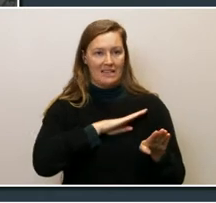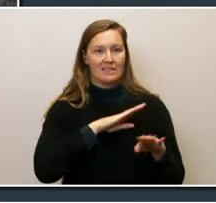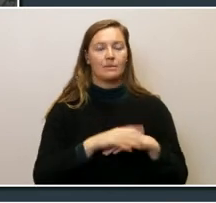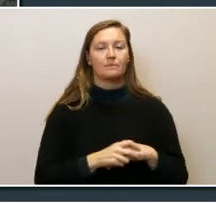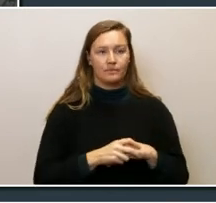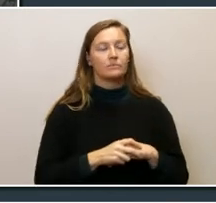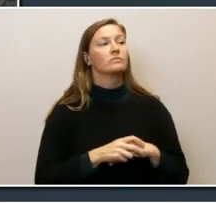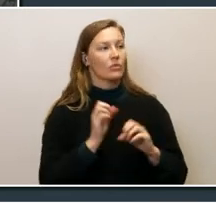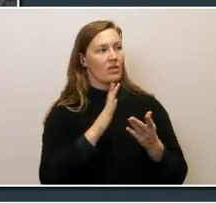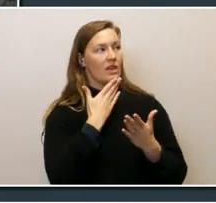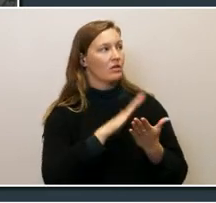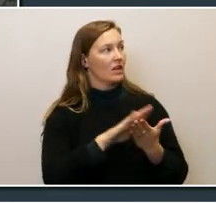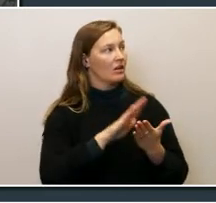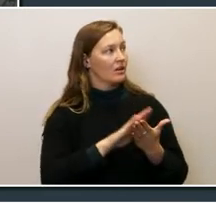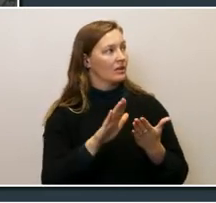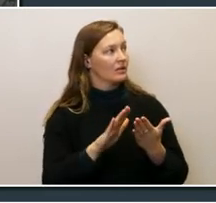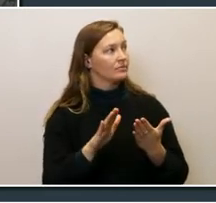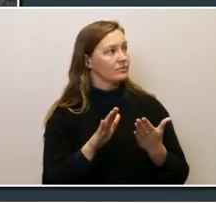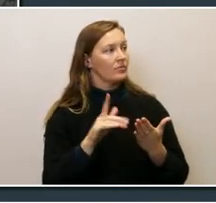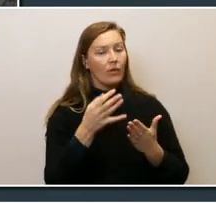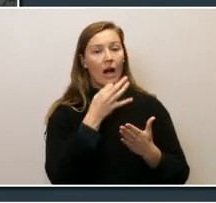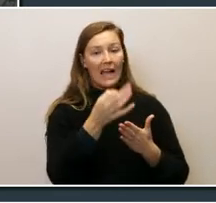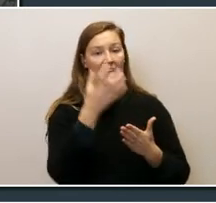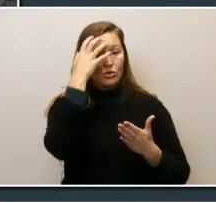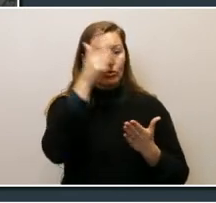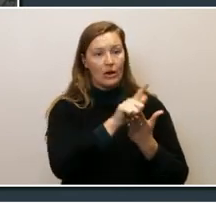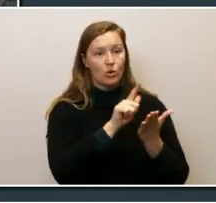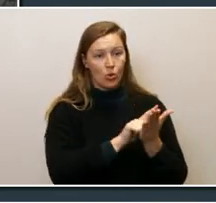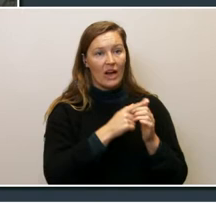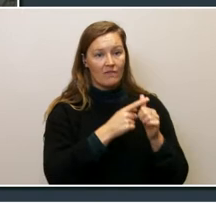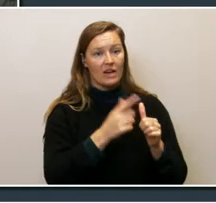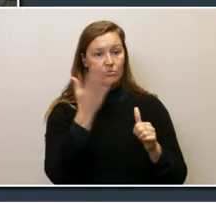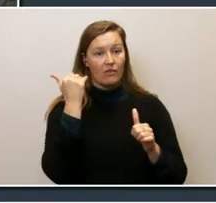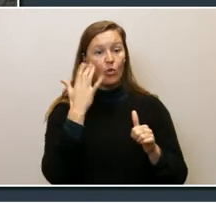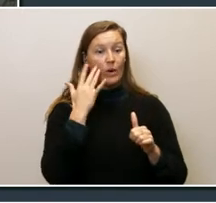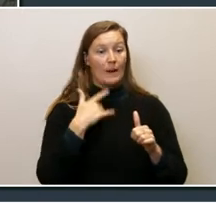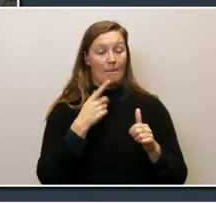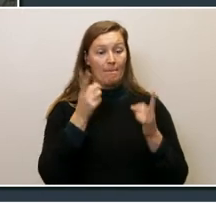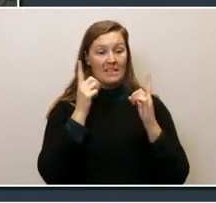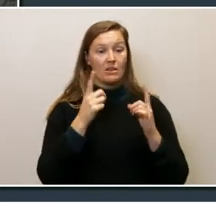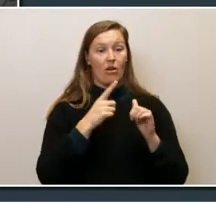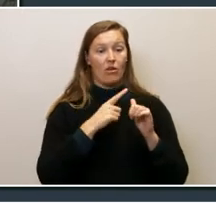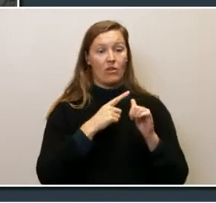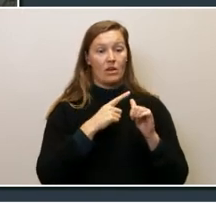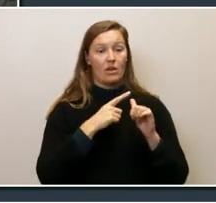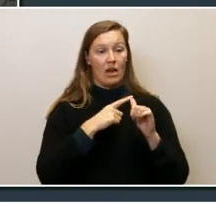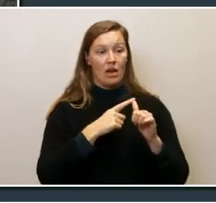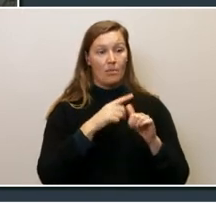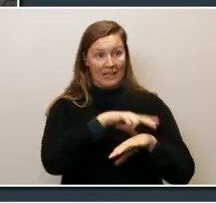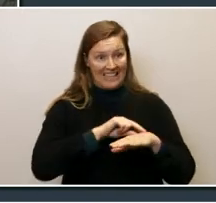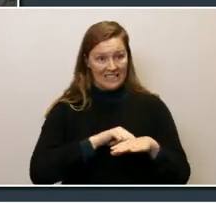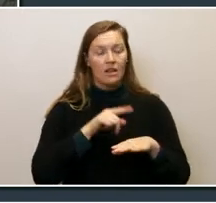Okay, thank you for that clarification. And I did seek Crown Law advice on this when I was the Minister of Police, and Crown Law came back and said it could be